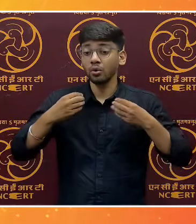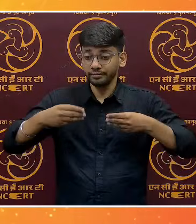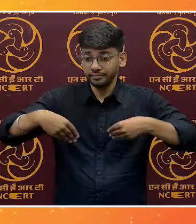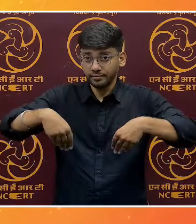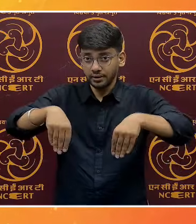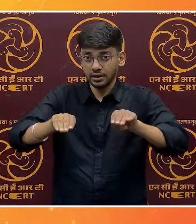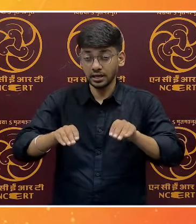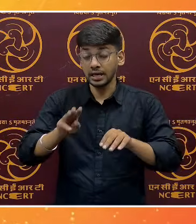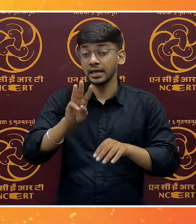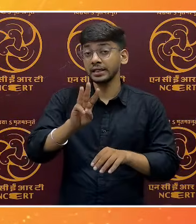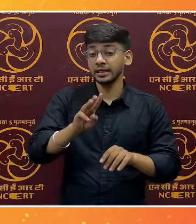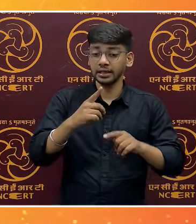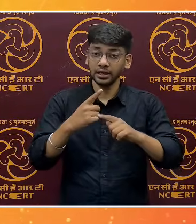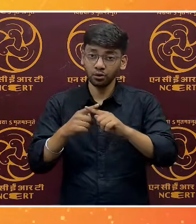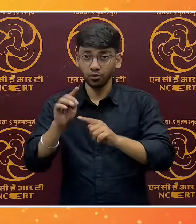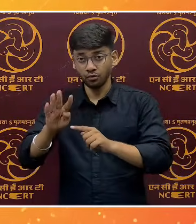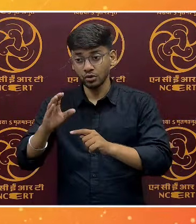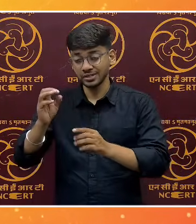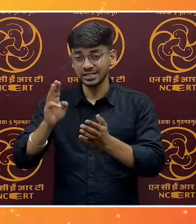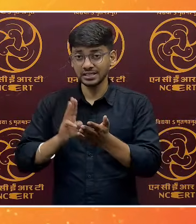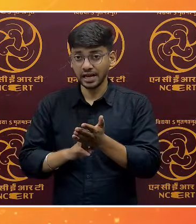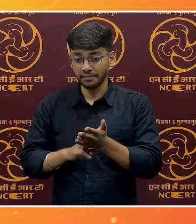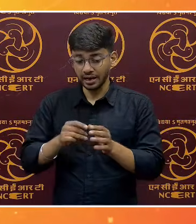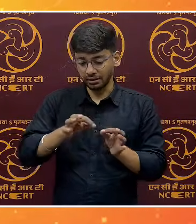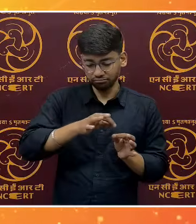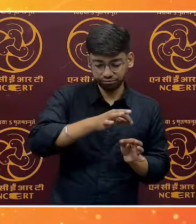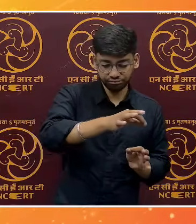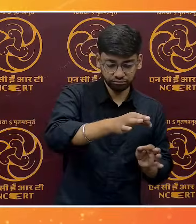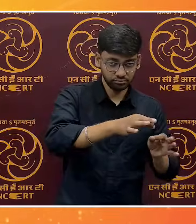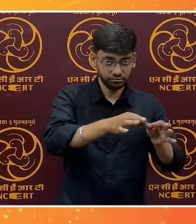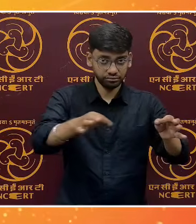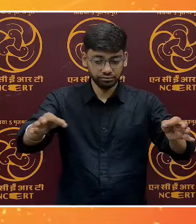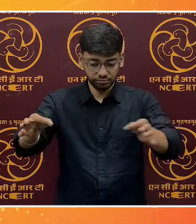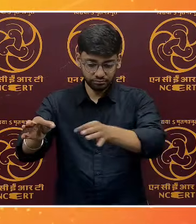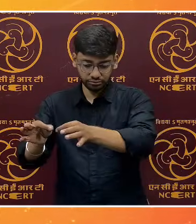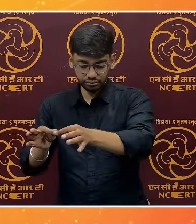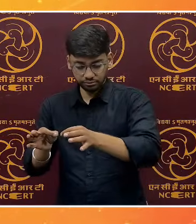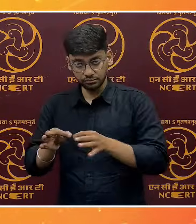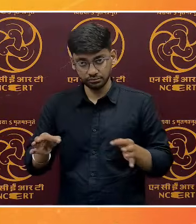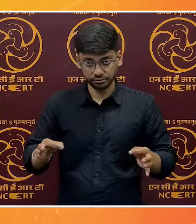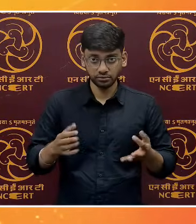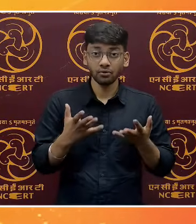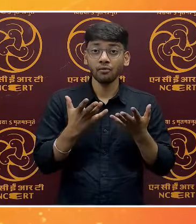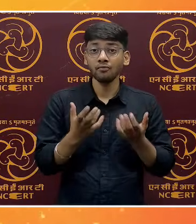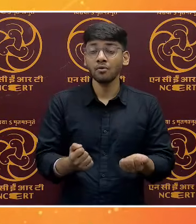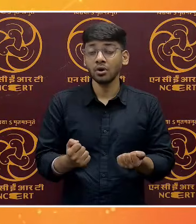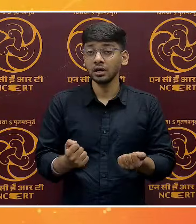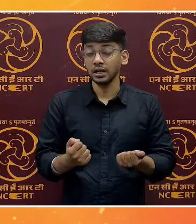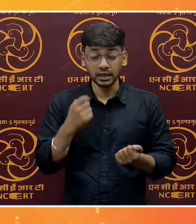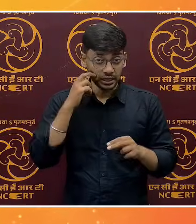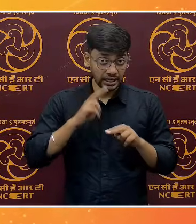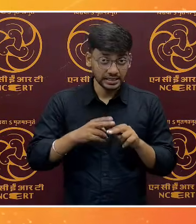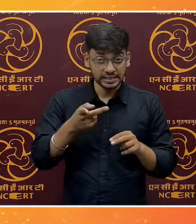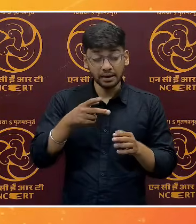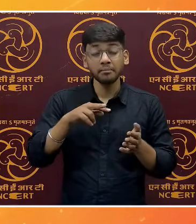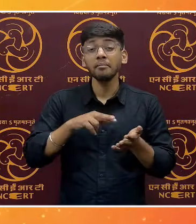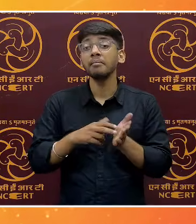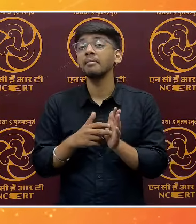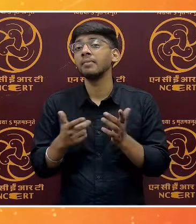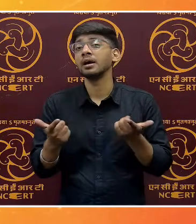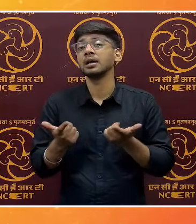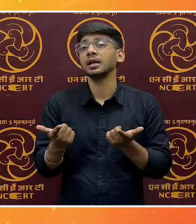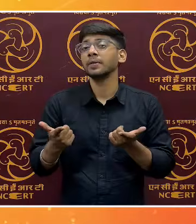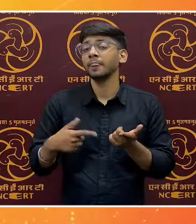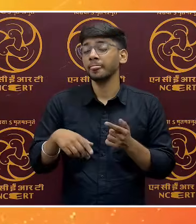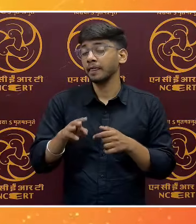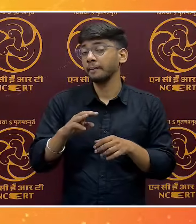centimeter requires lace all around. So this means we have some rectangular figure and we have